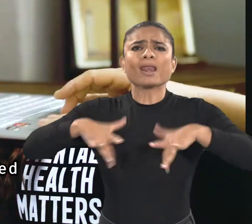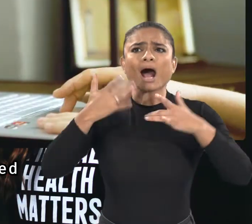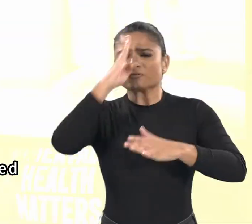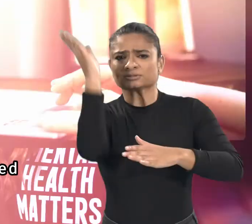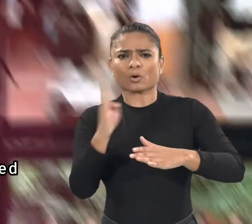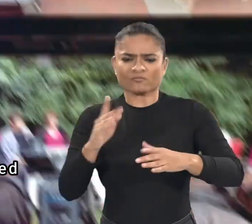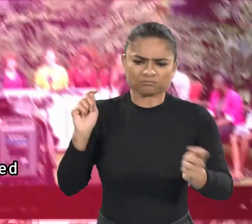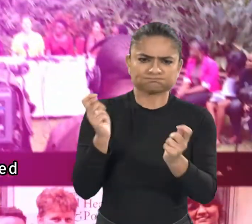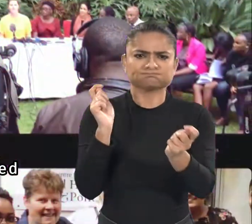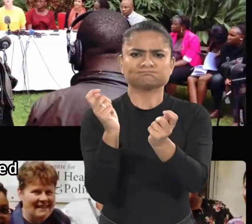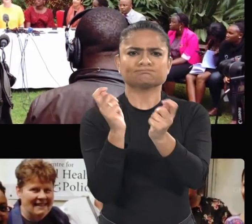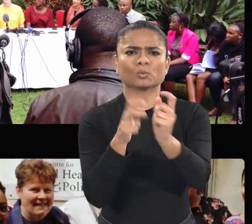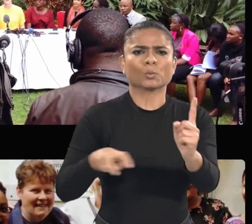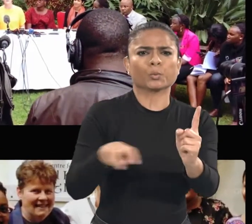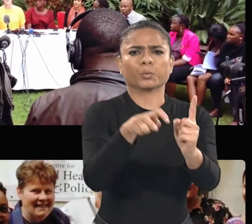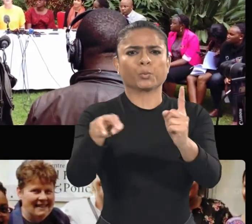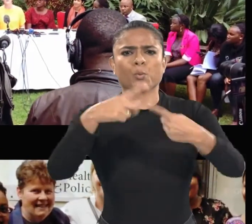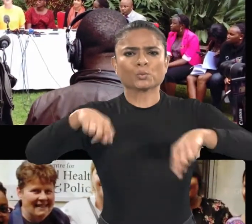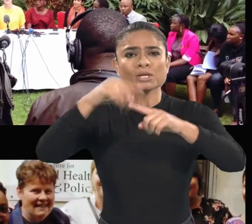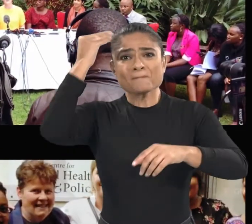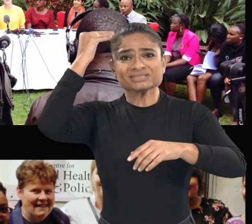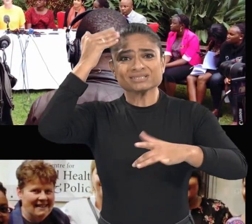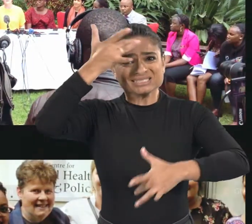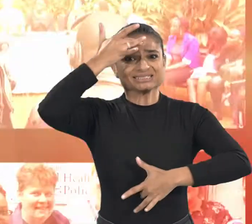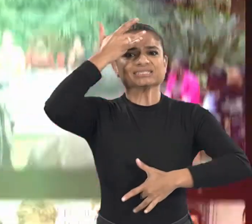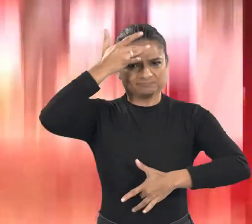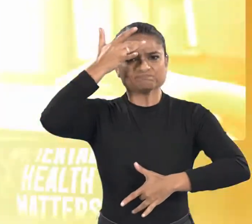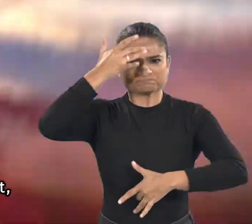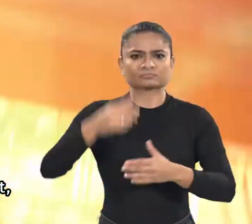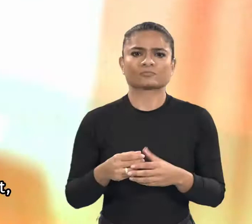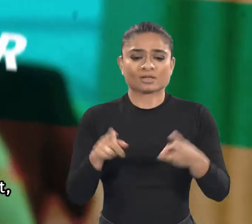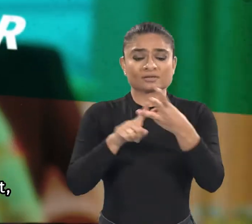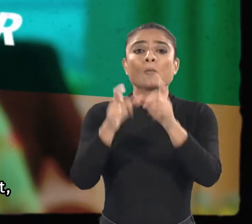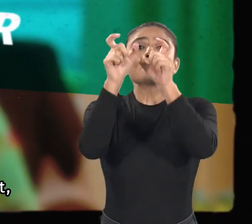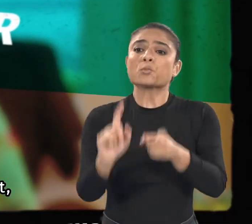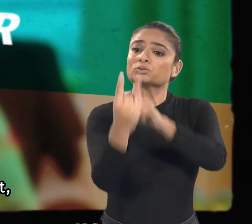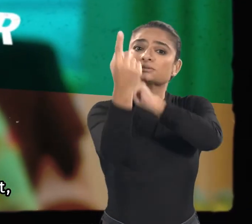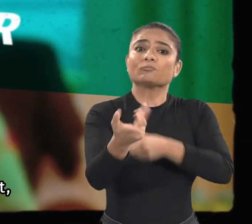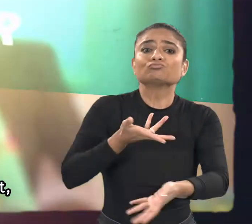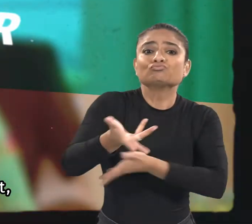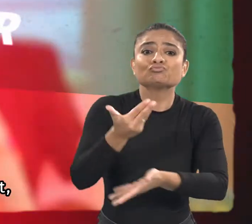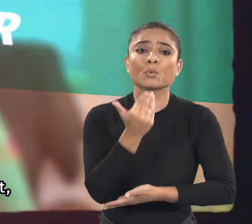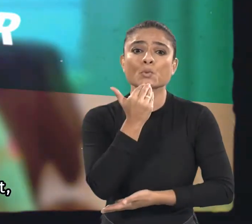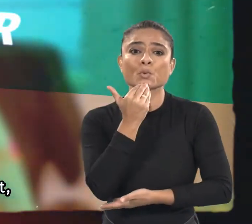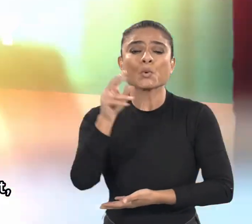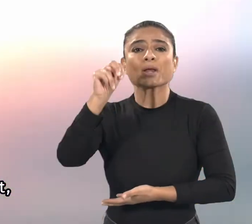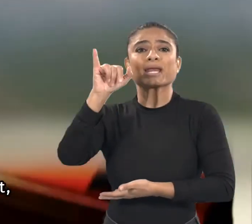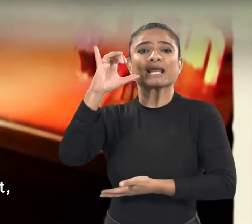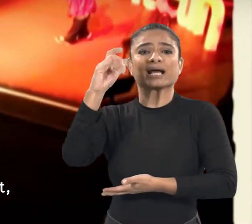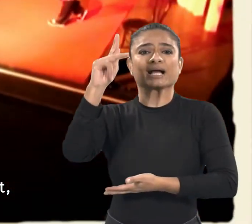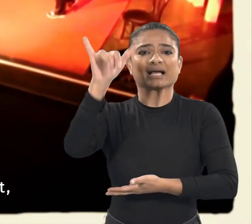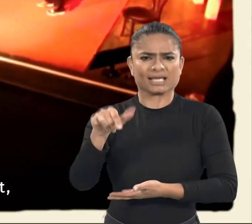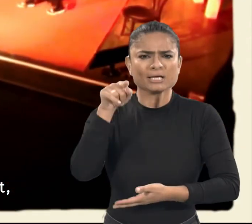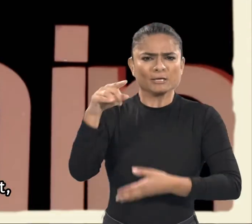has exposed her to the challenges experienced by persons with mental disorders. Our studio guest this week is Nikki Abdiner,